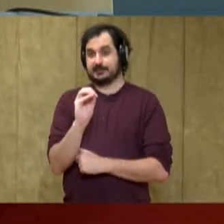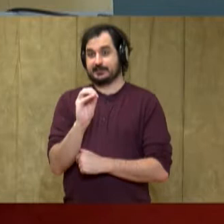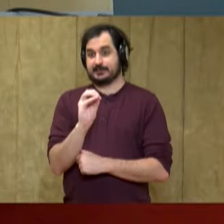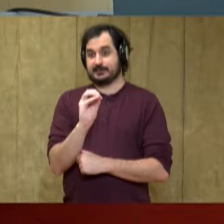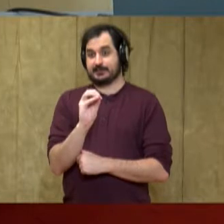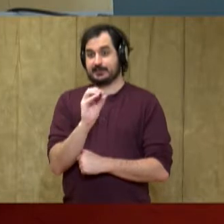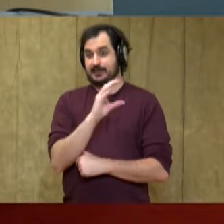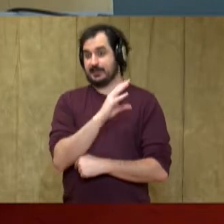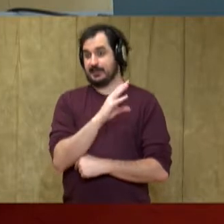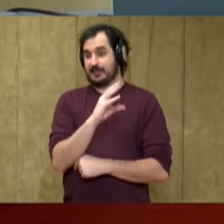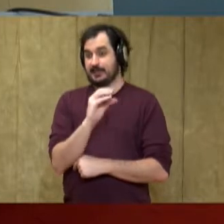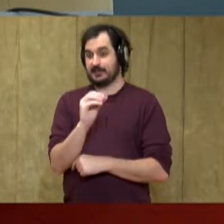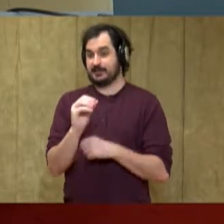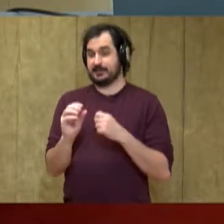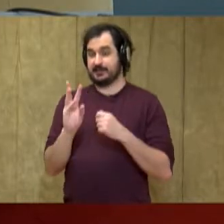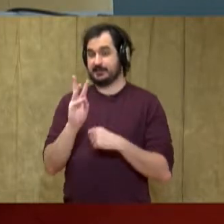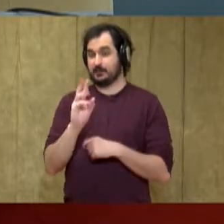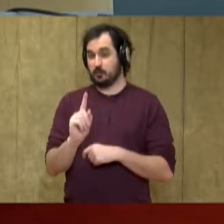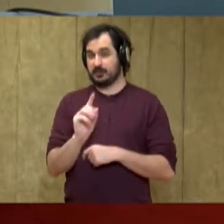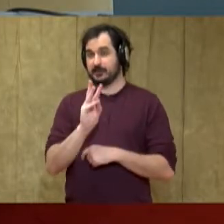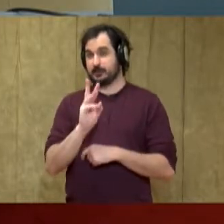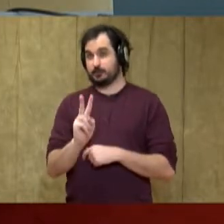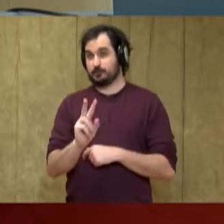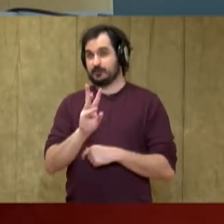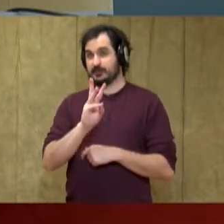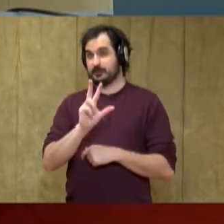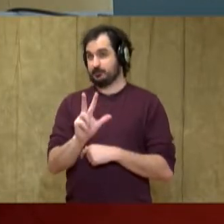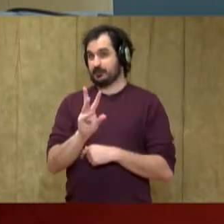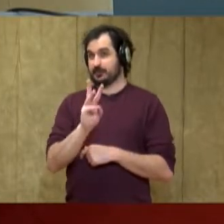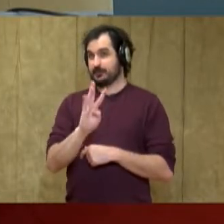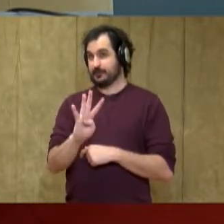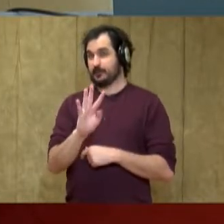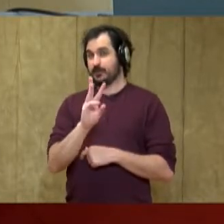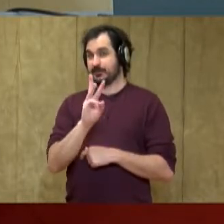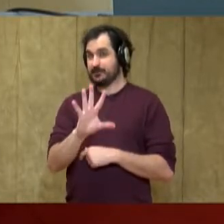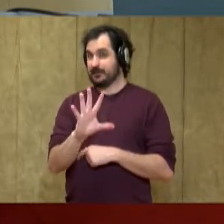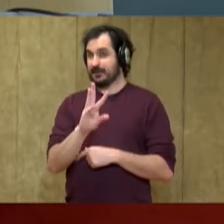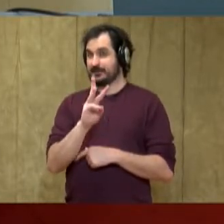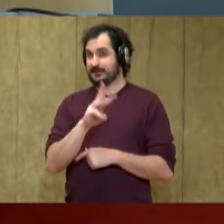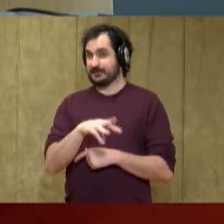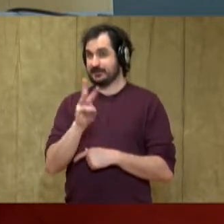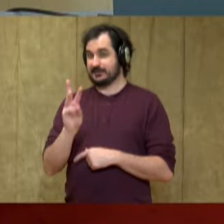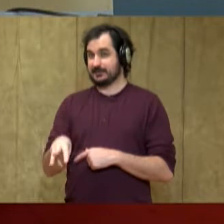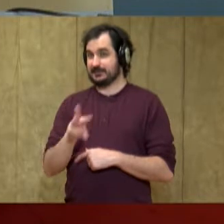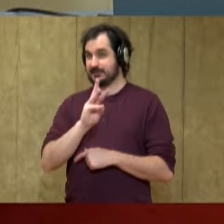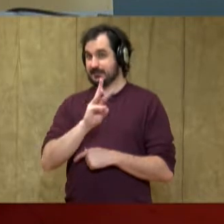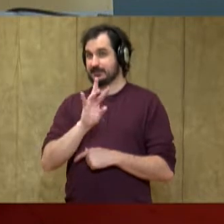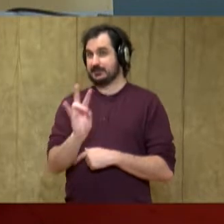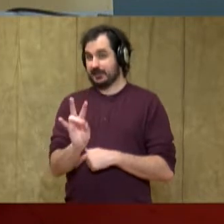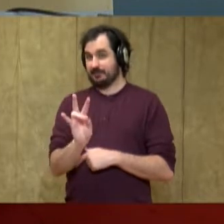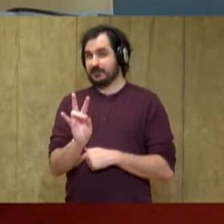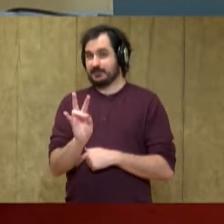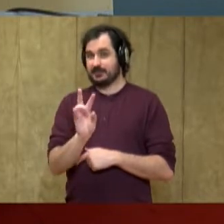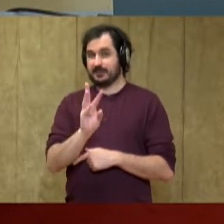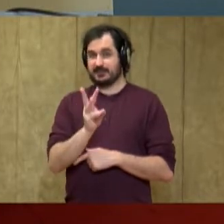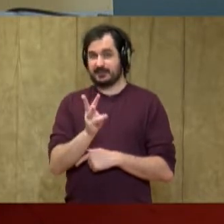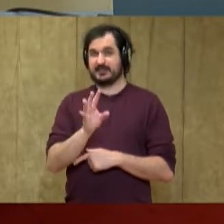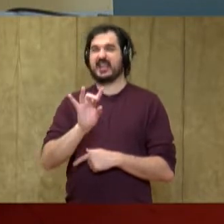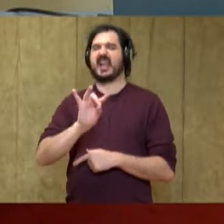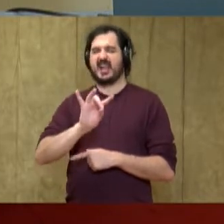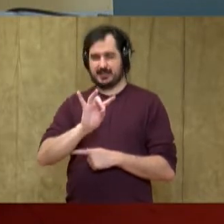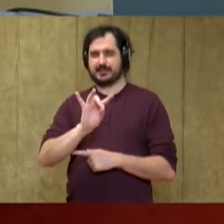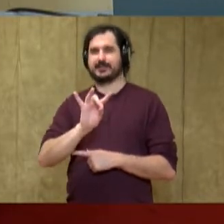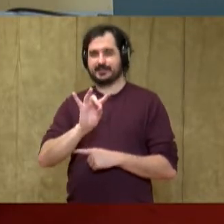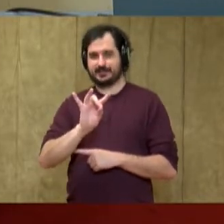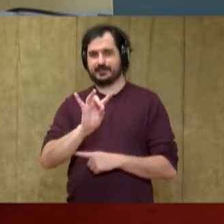60, 61, 62, 63, 64, 65, 66, 67,